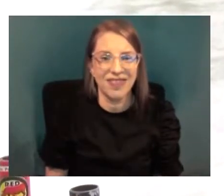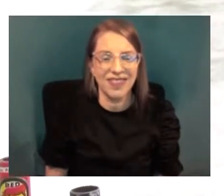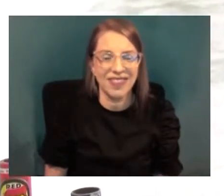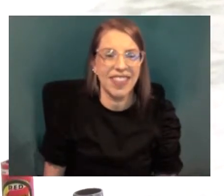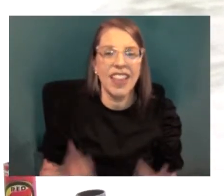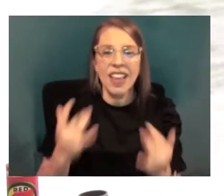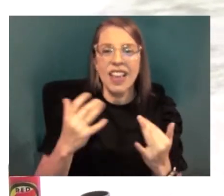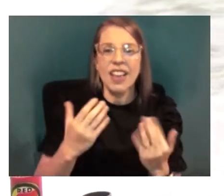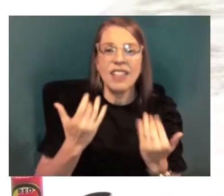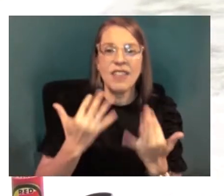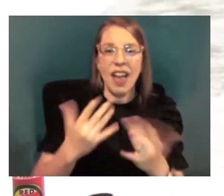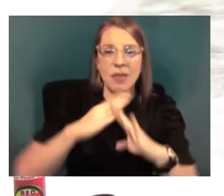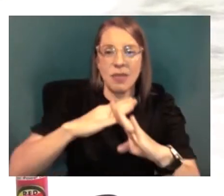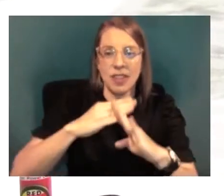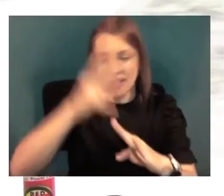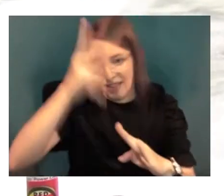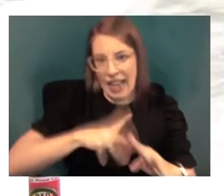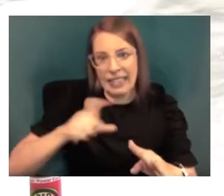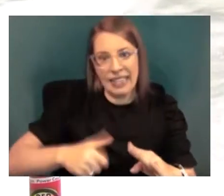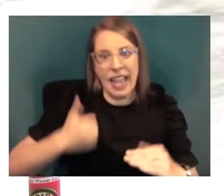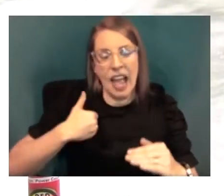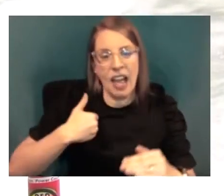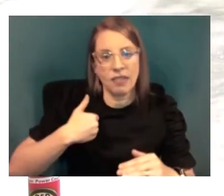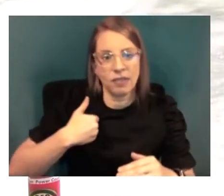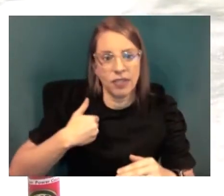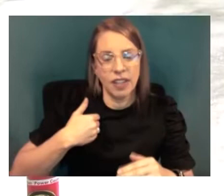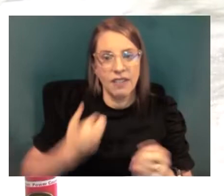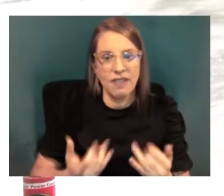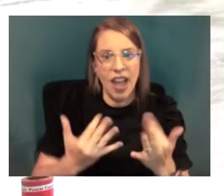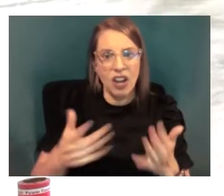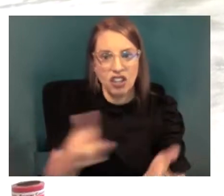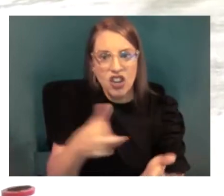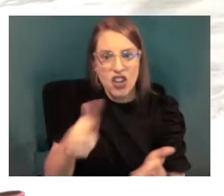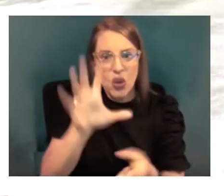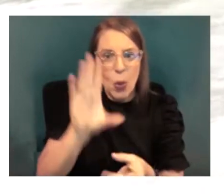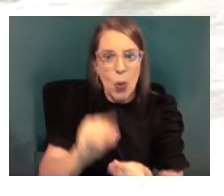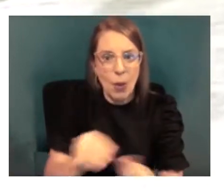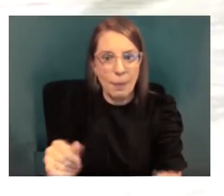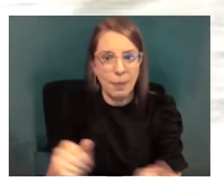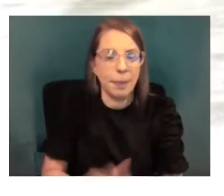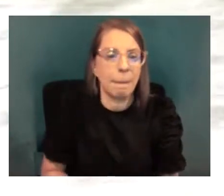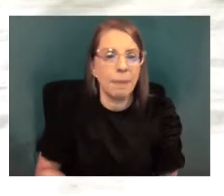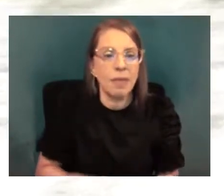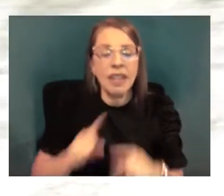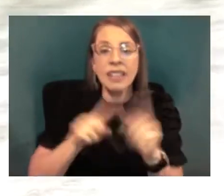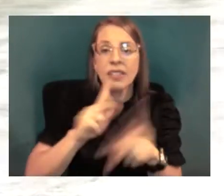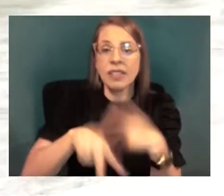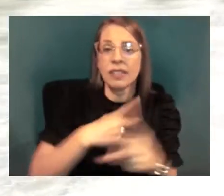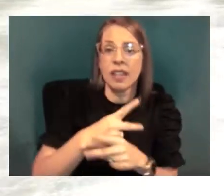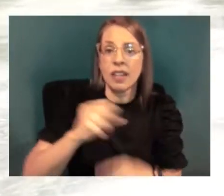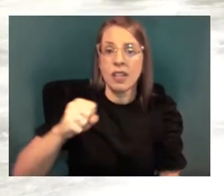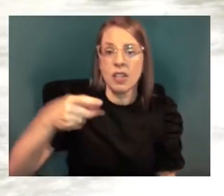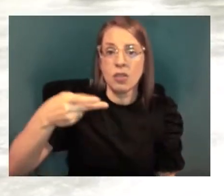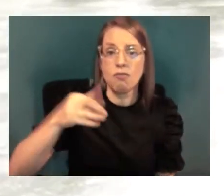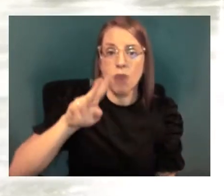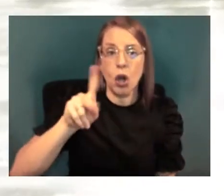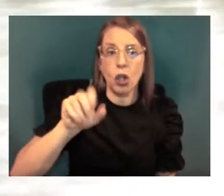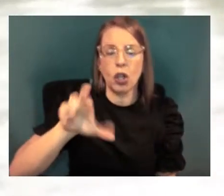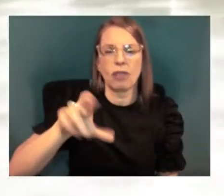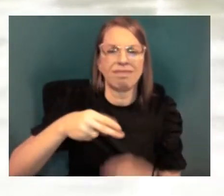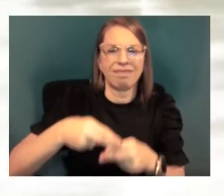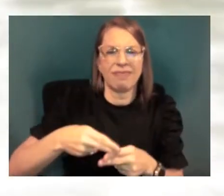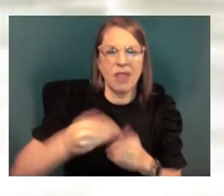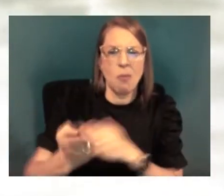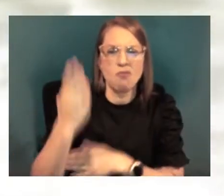it. Well, the second one we'll light here, this is a different type of sparkler. I think they call it a morning glory. It has a wood stick, so